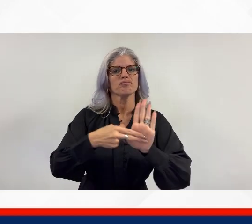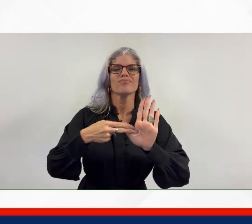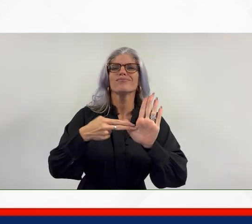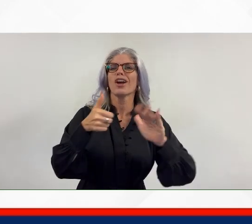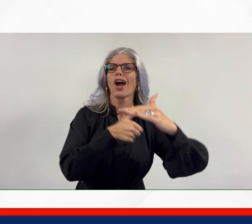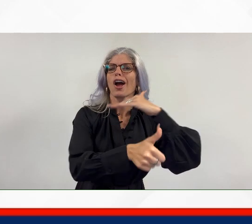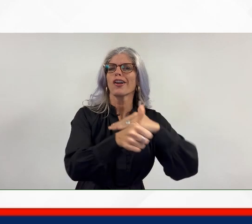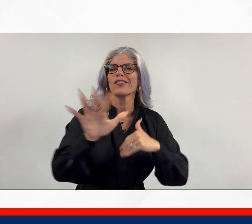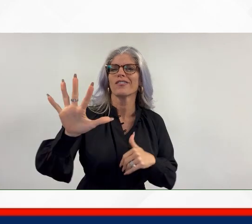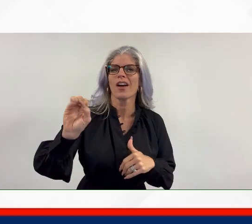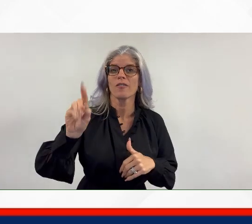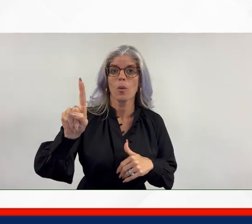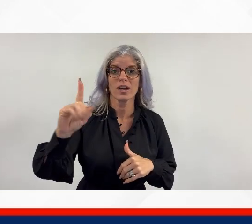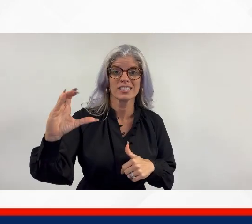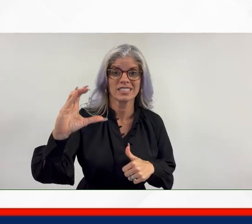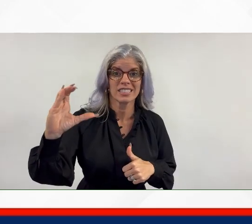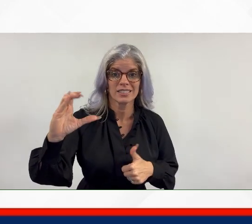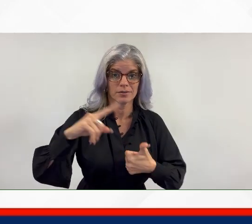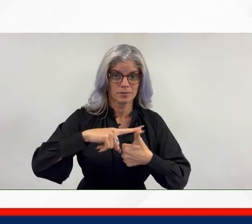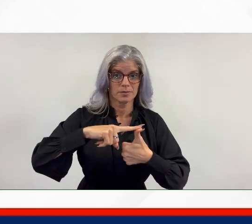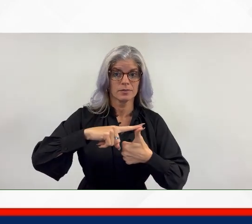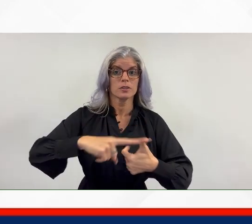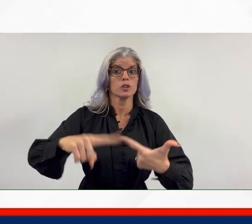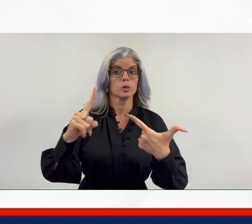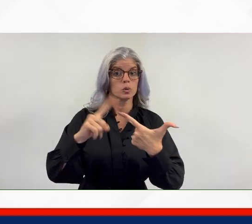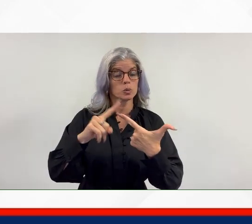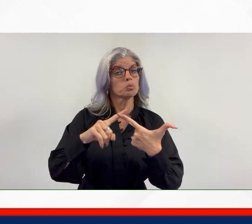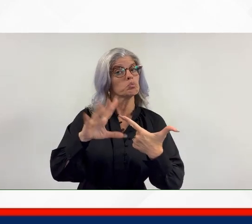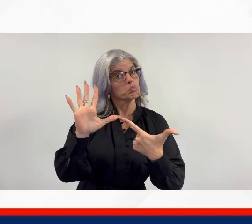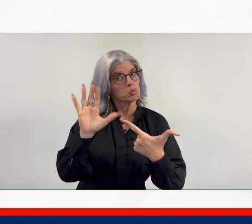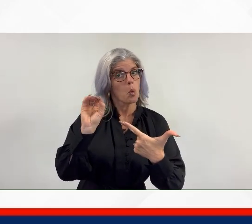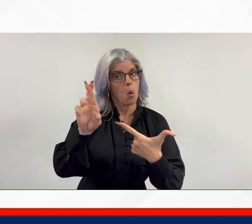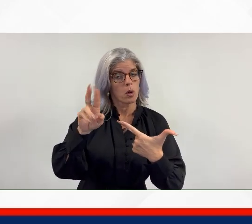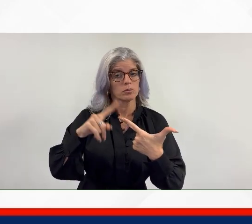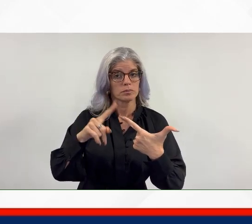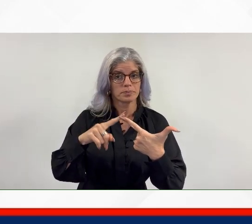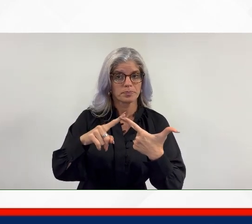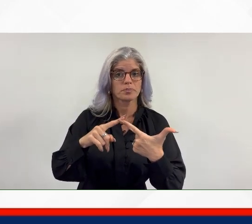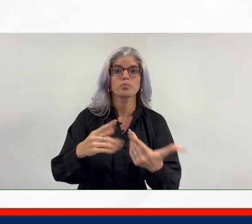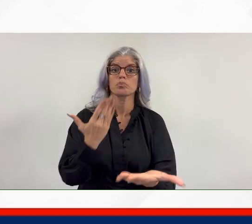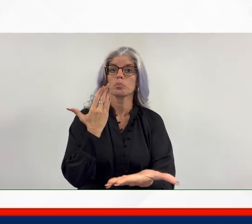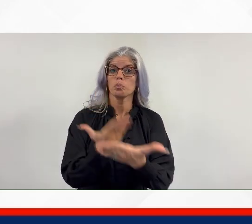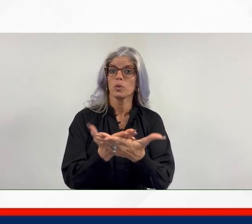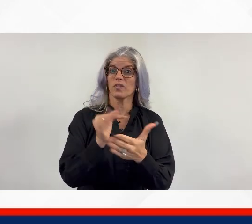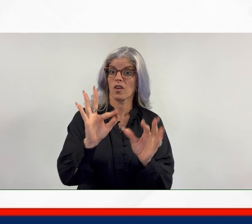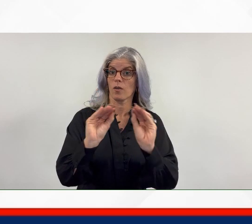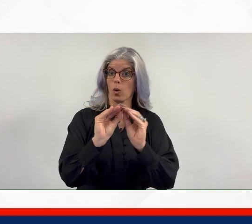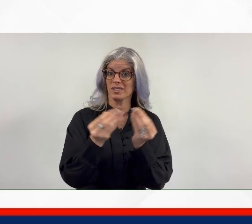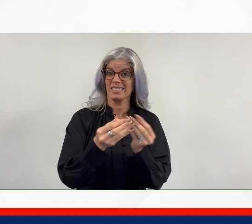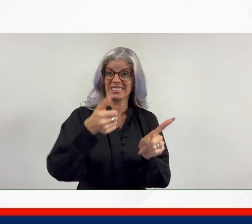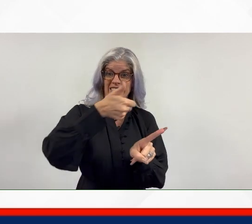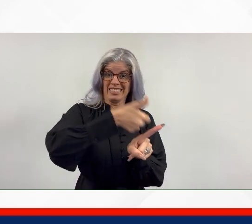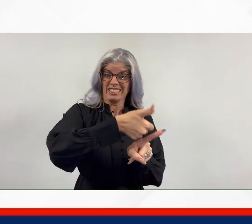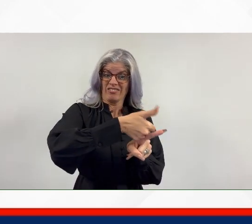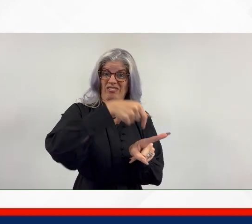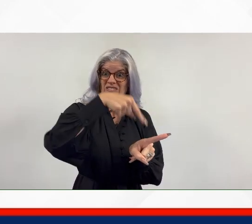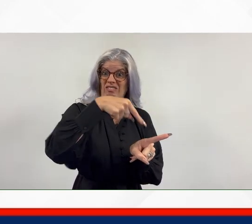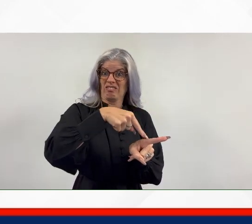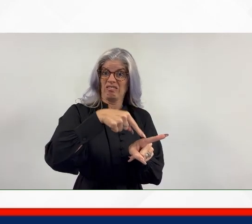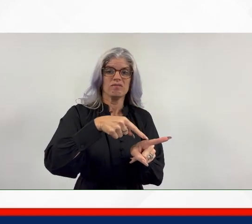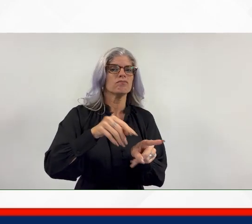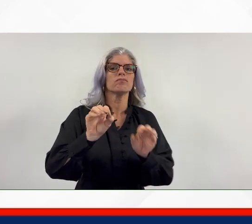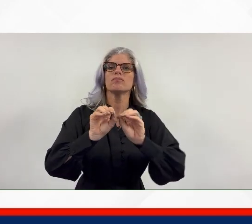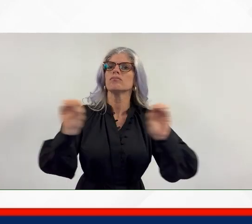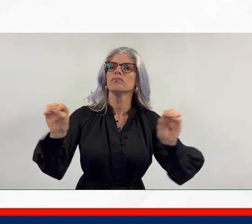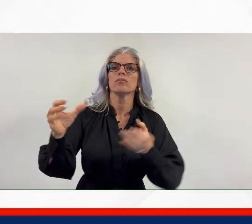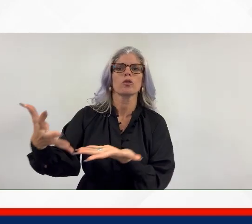law. And you must demonstrate that you own or operate a facility that provides an eligible service. Now, if your